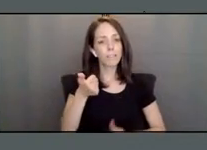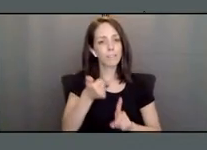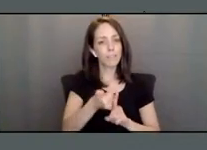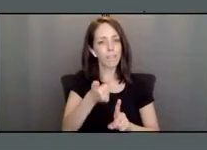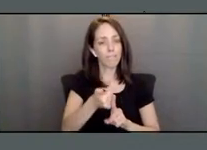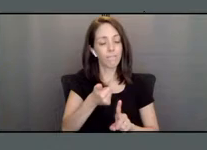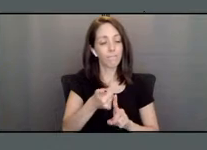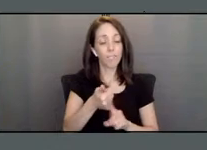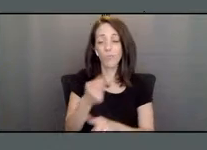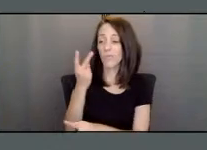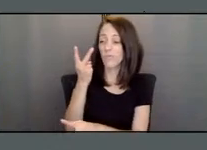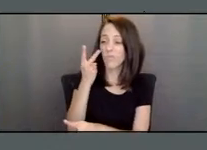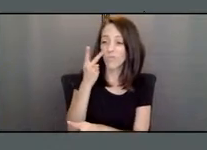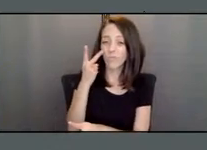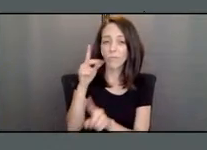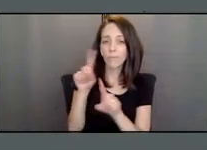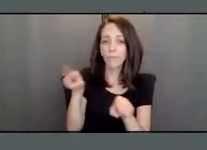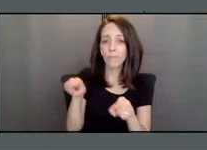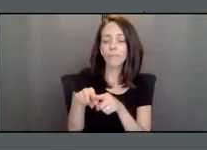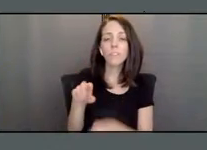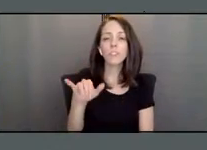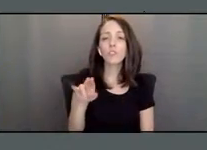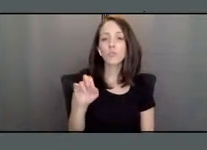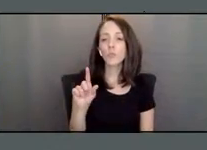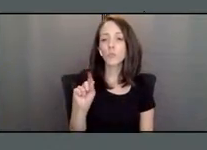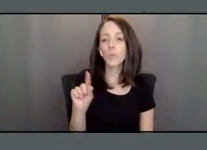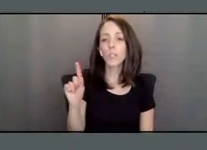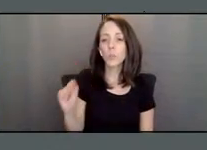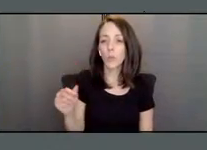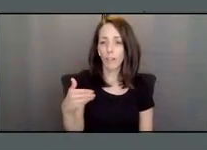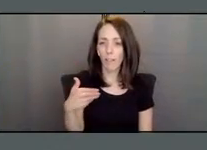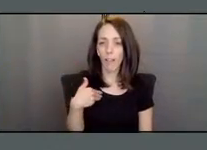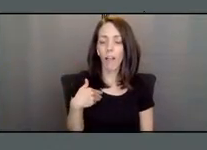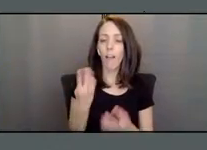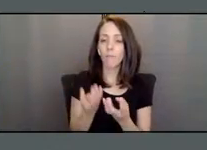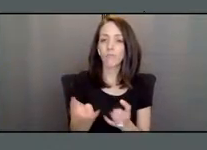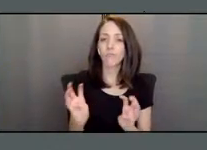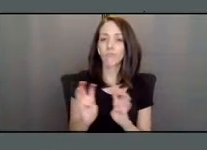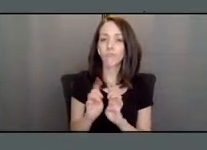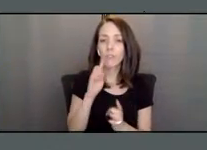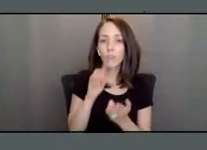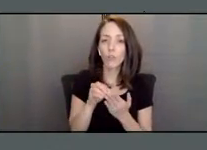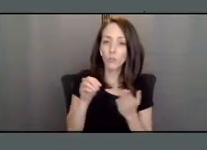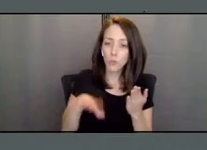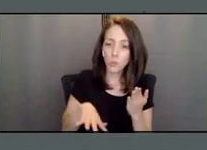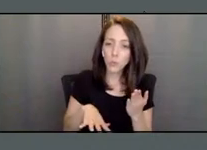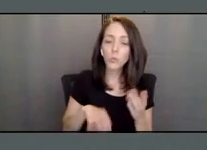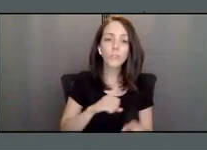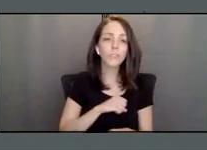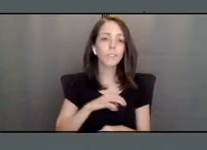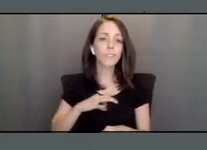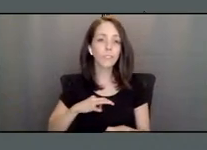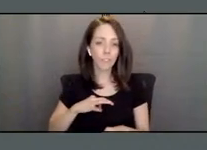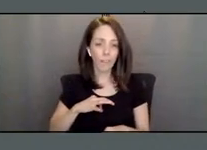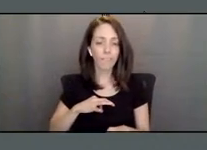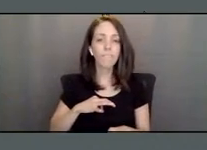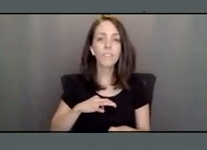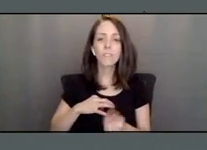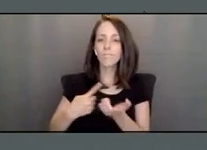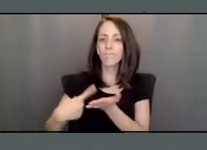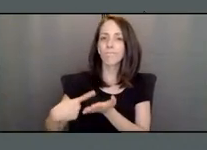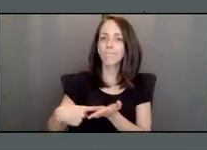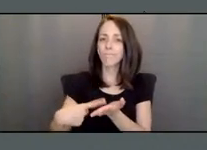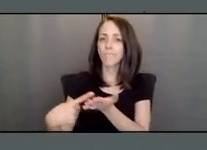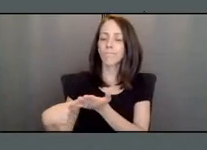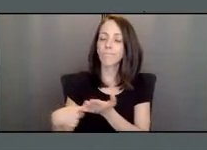in June 2020, we had a forum for students, staff, and faculty entitled The Importance of Diversity, Equity, and Inclusion,